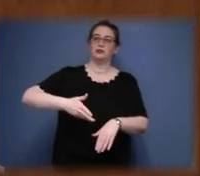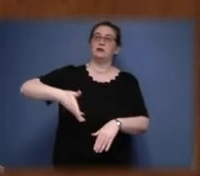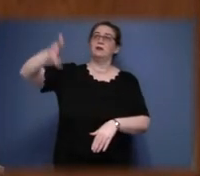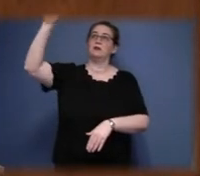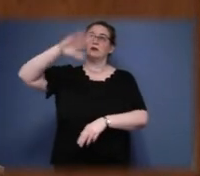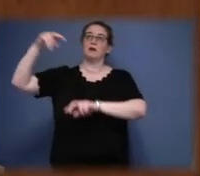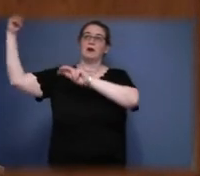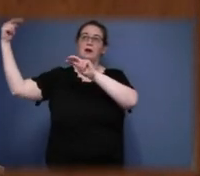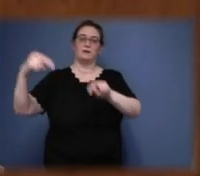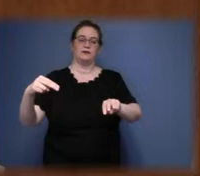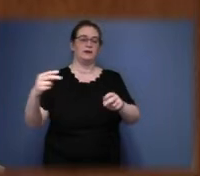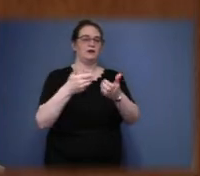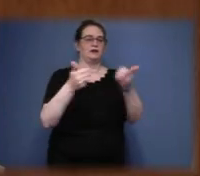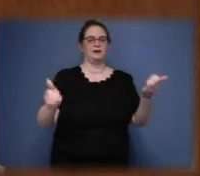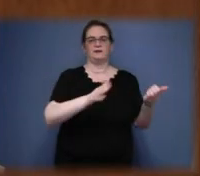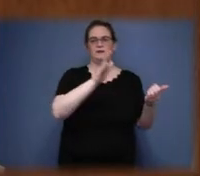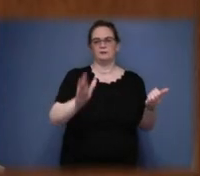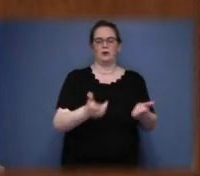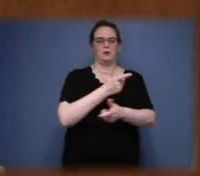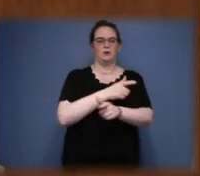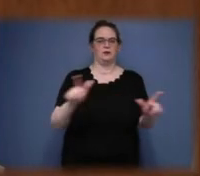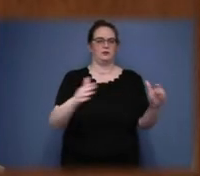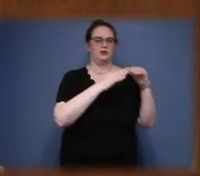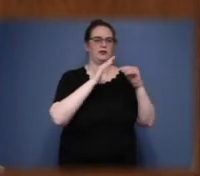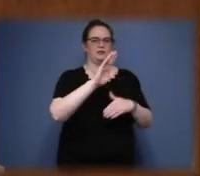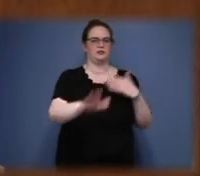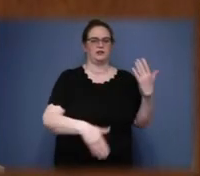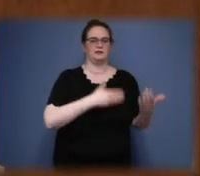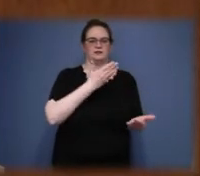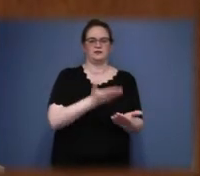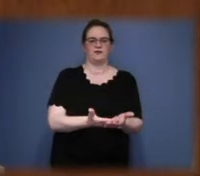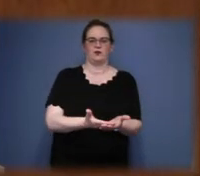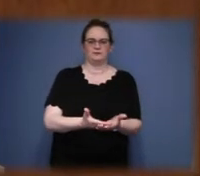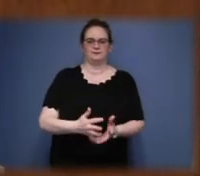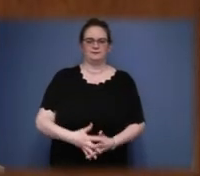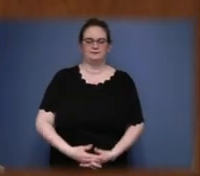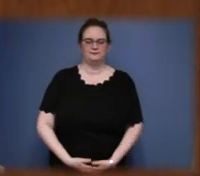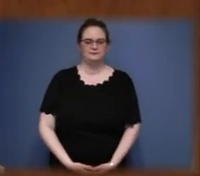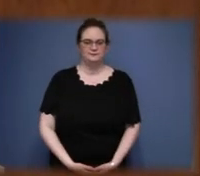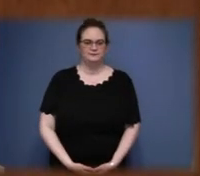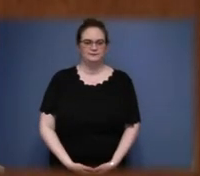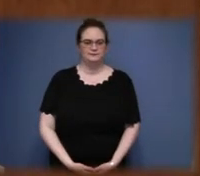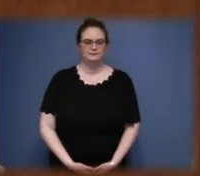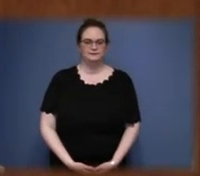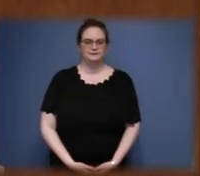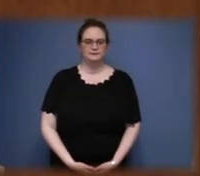nation, under God, indivisible, with liberty and justice for all.